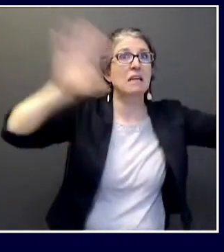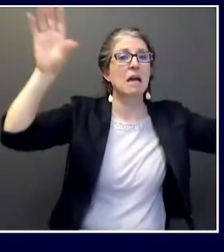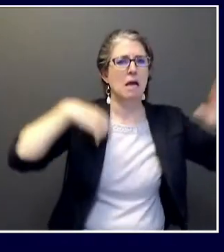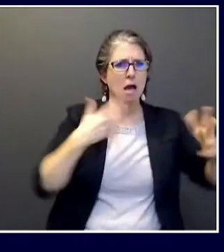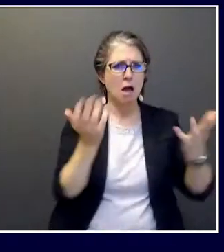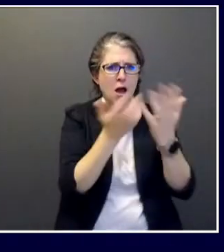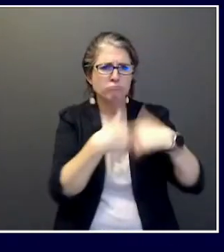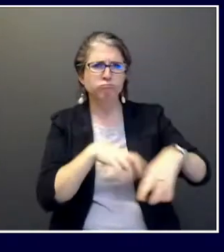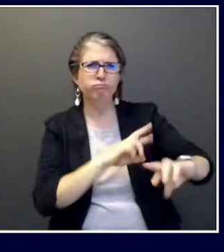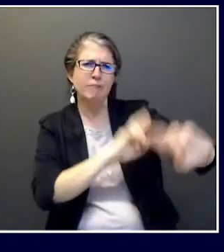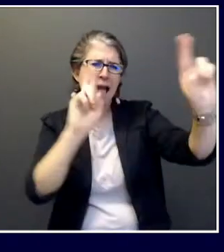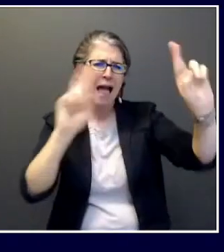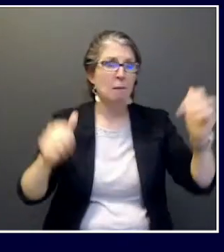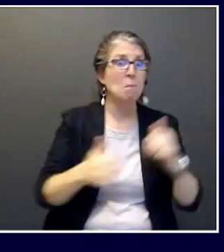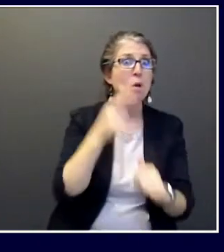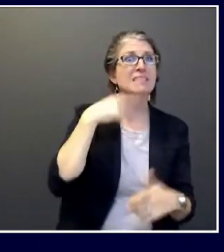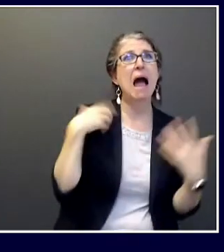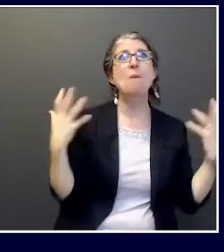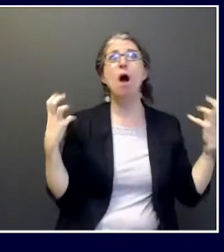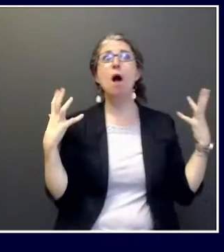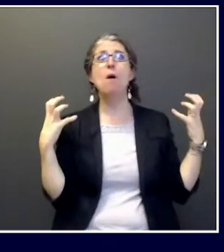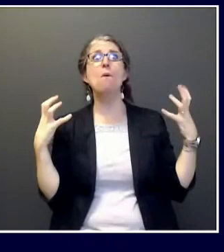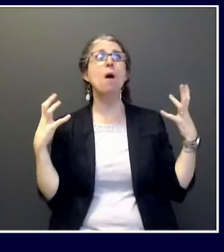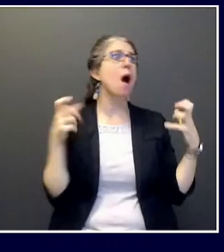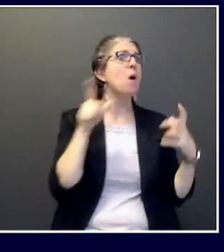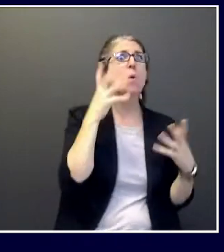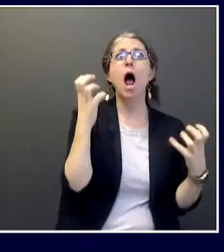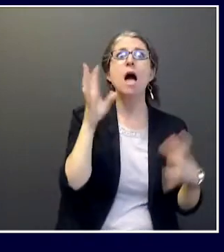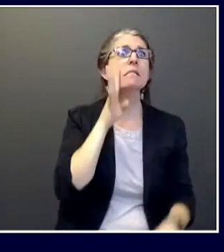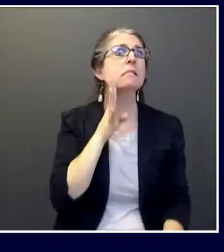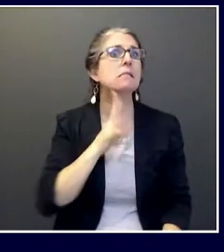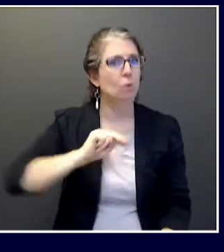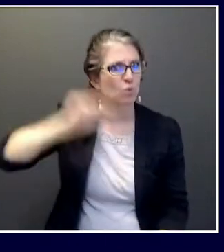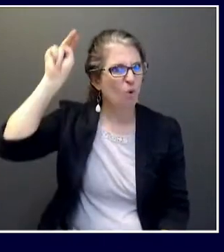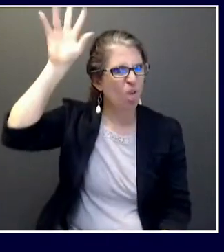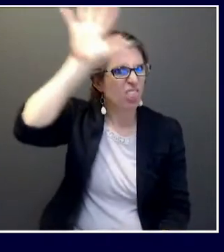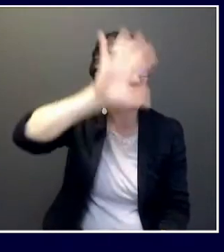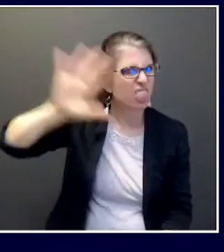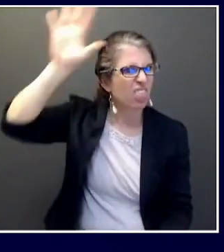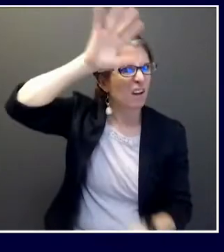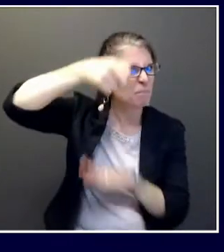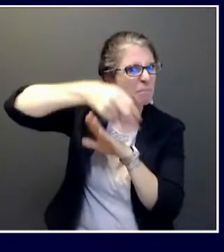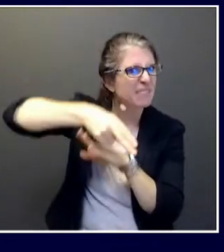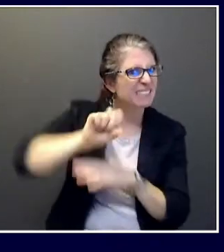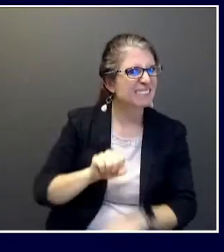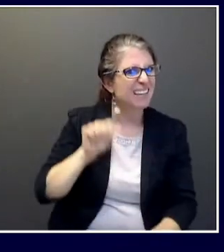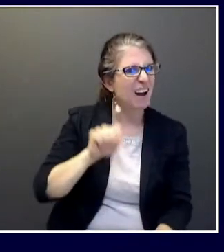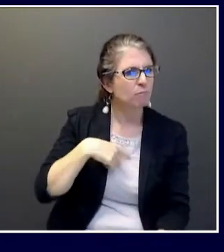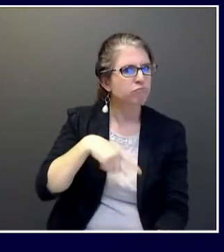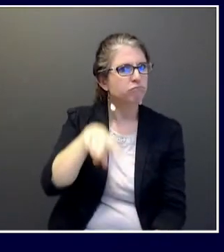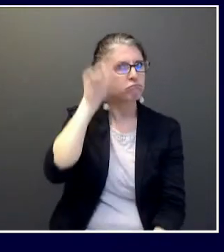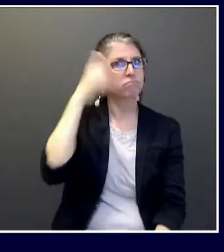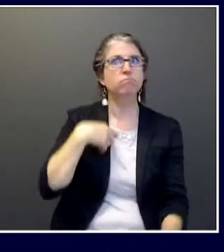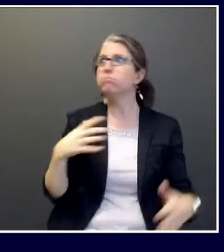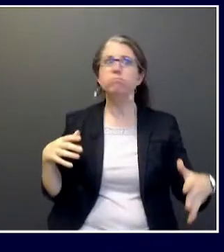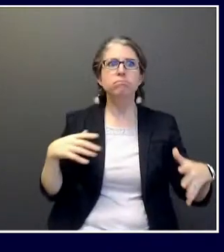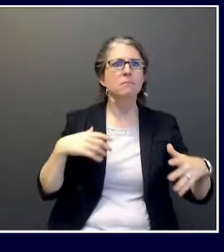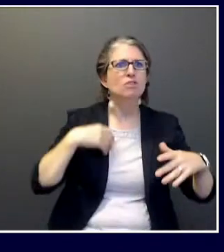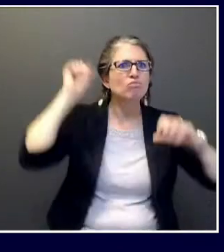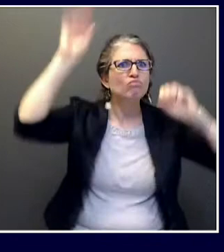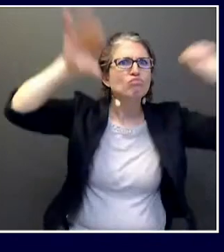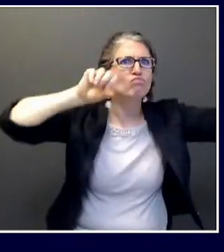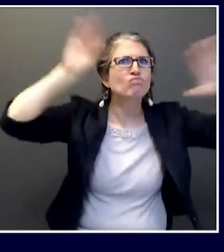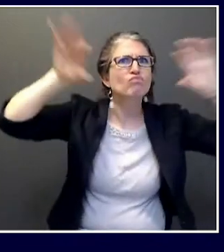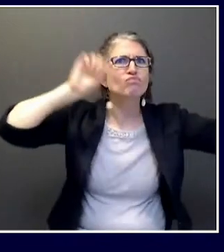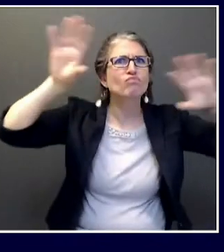up in the county. Providers all the way from Fort Kent with Northern Maine Medical Center, A.R. Gould, Holton Regional Hospital, to